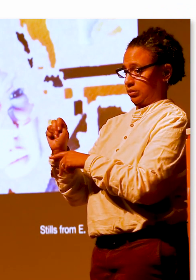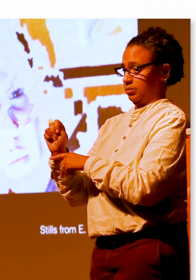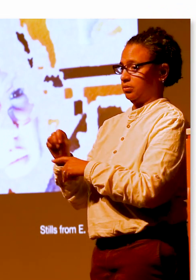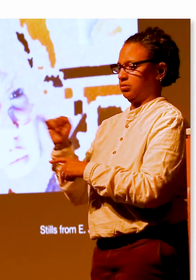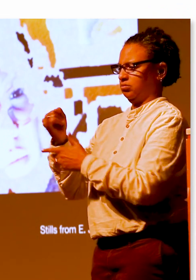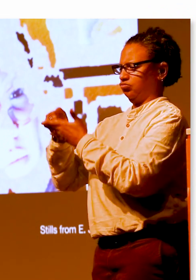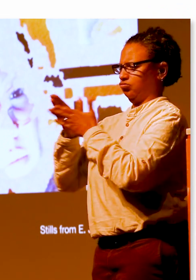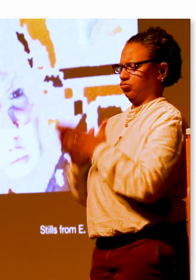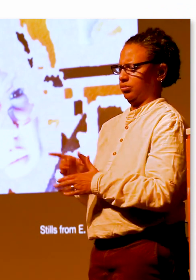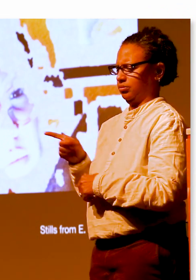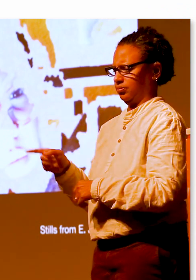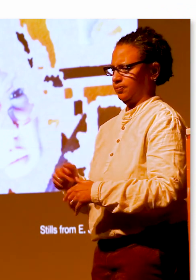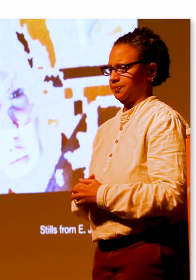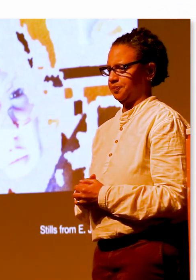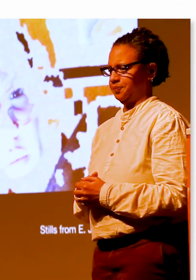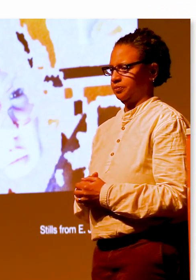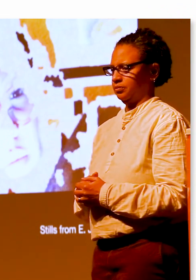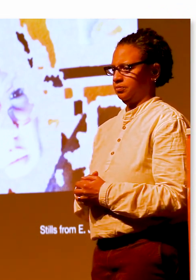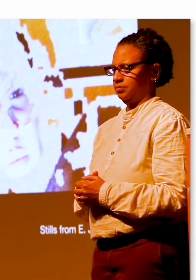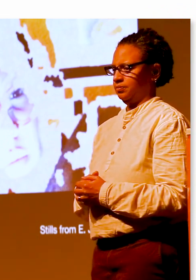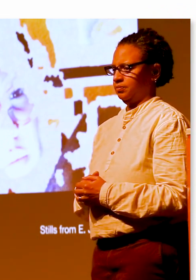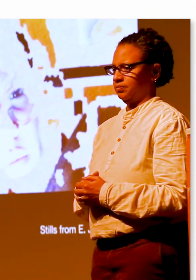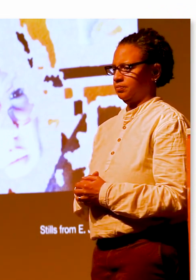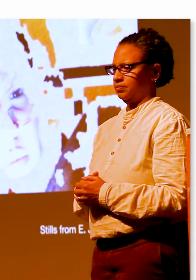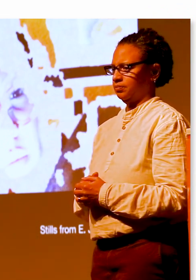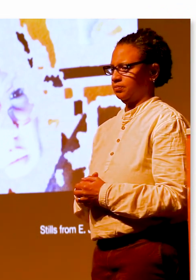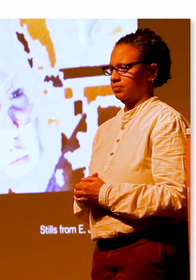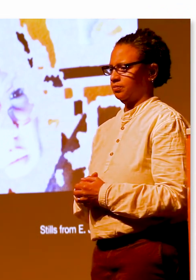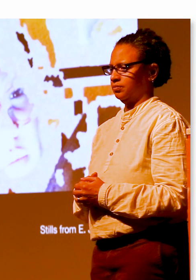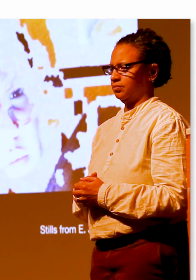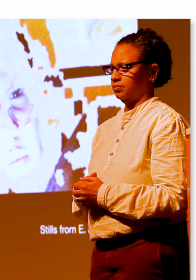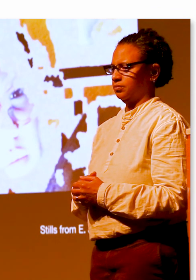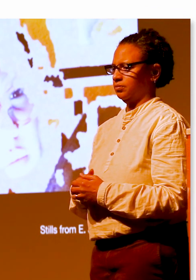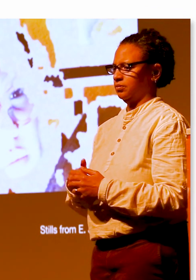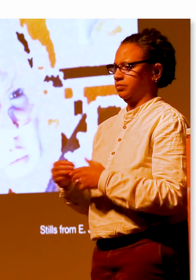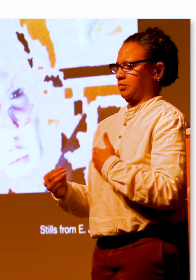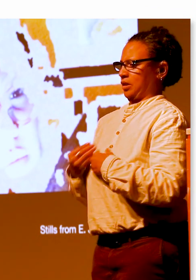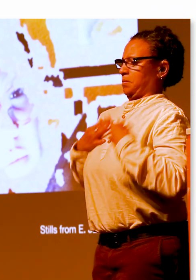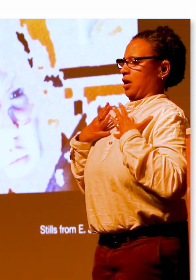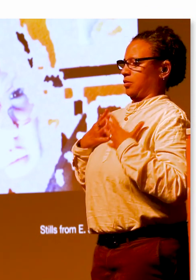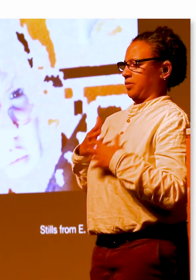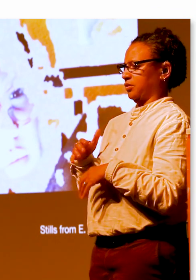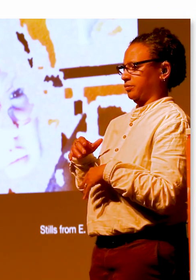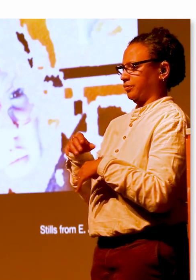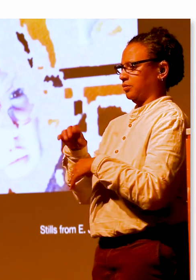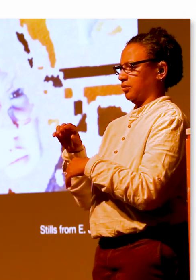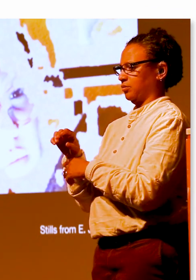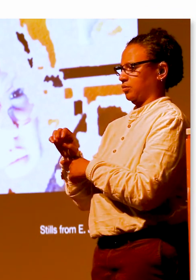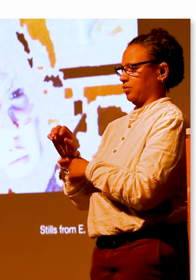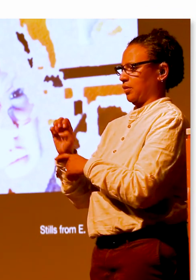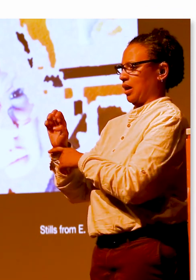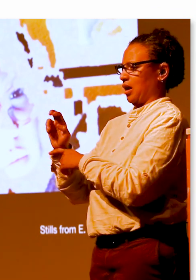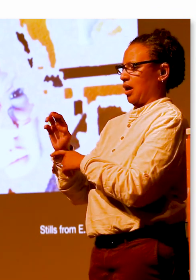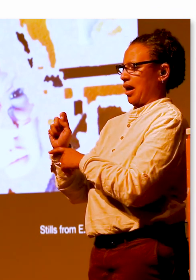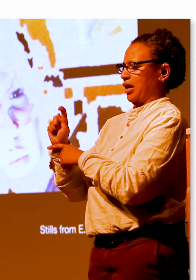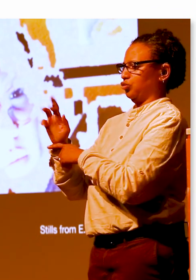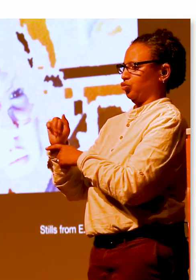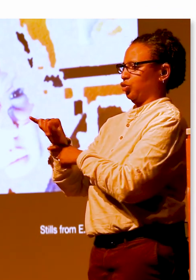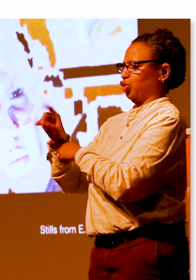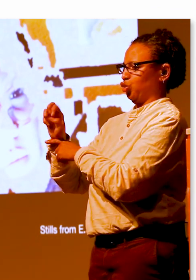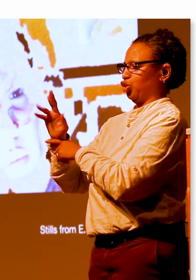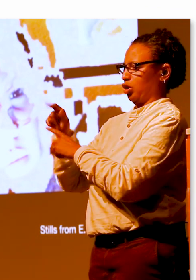inspired by the extrajudicial murder of Sandra Bland. And the project is called Alive, and then in parentheses, it's